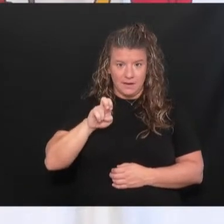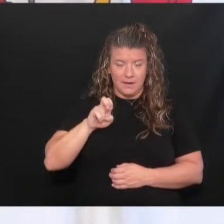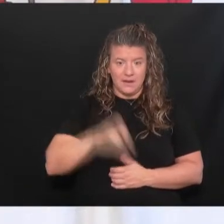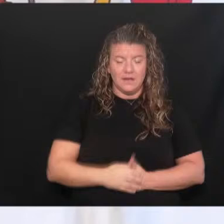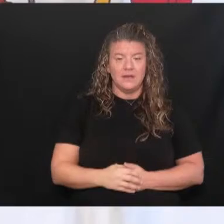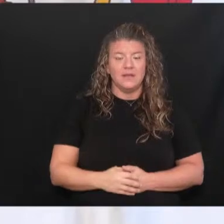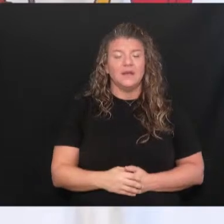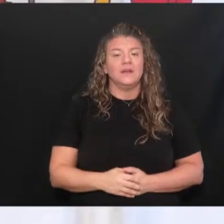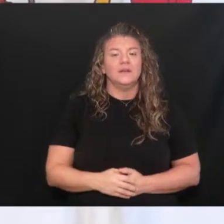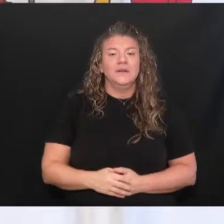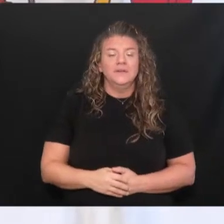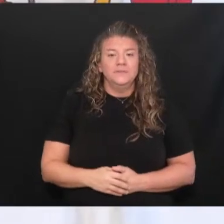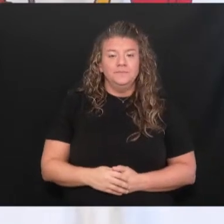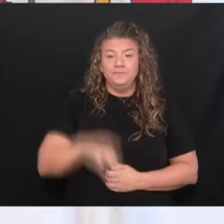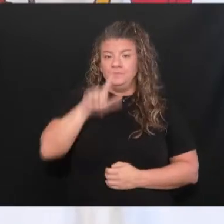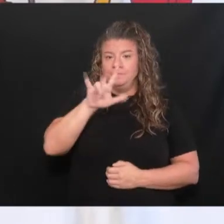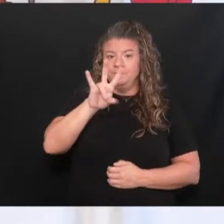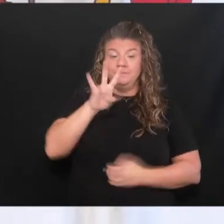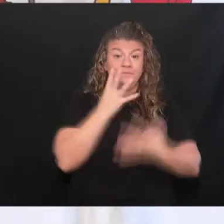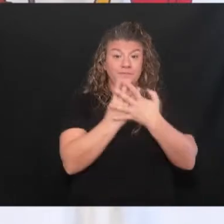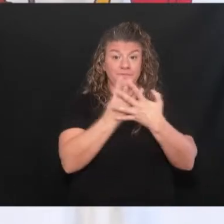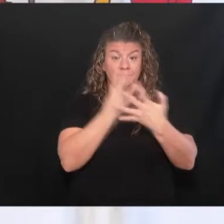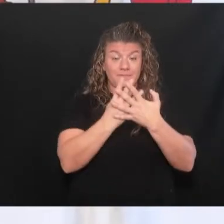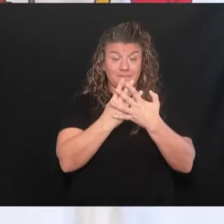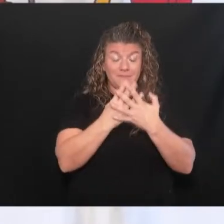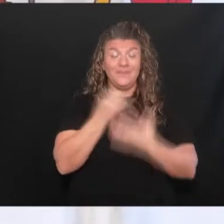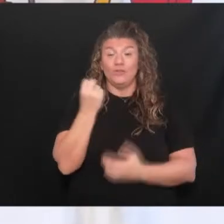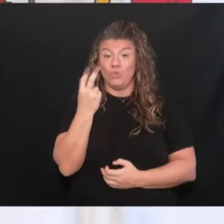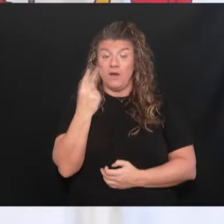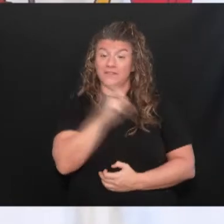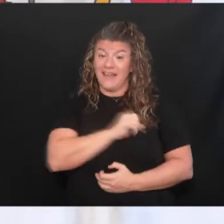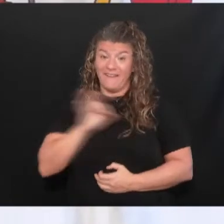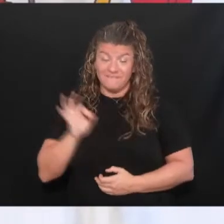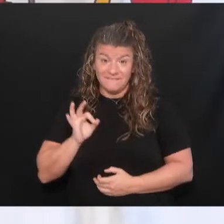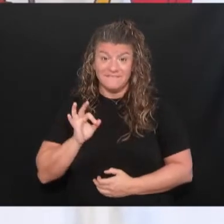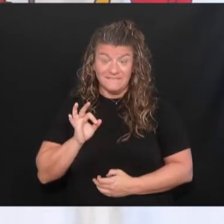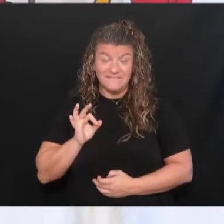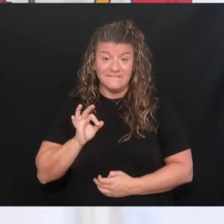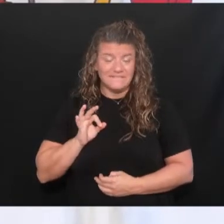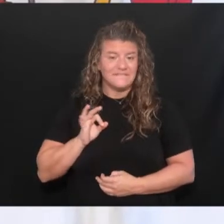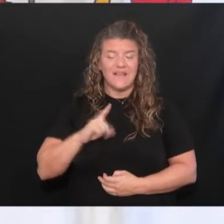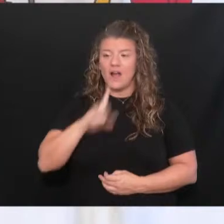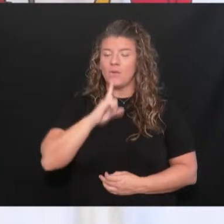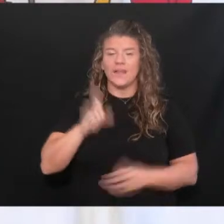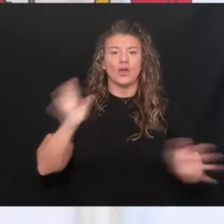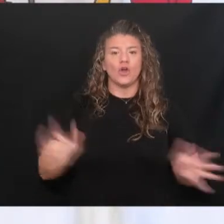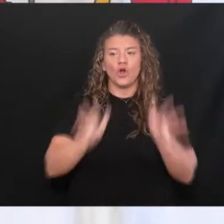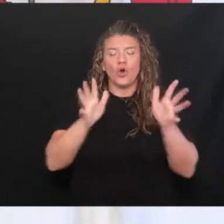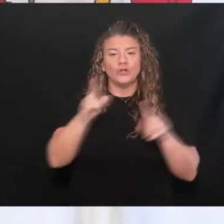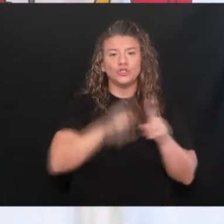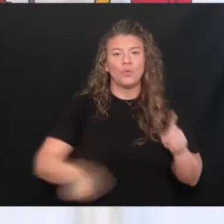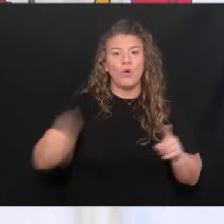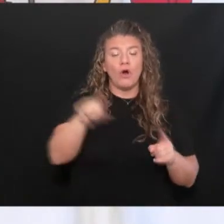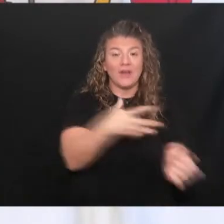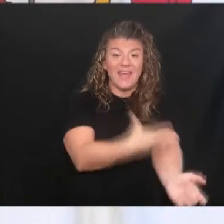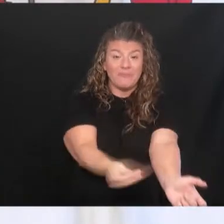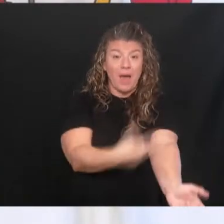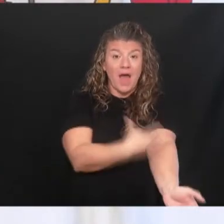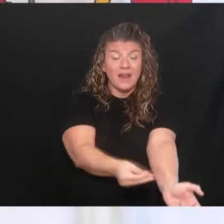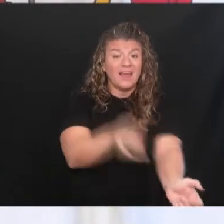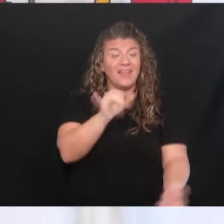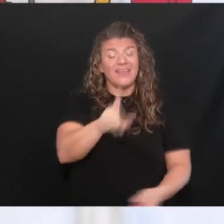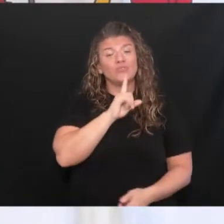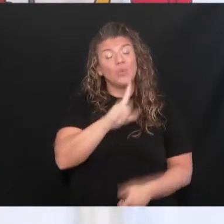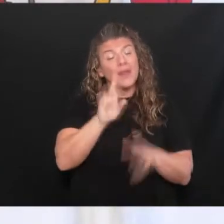We had 27 inmate cases, 12 staff cases. I always encourage everybody about giving blood. That's really,